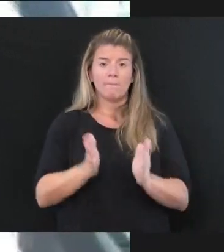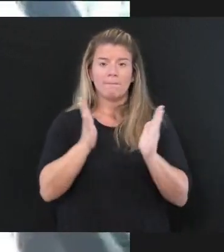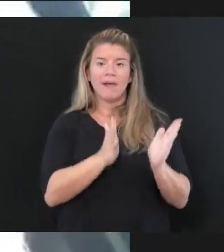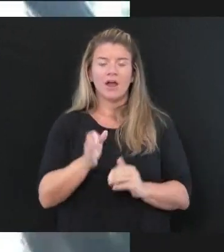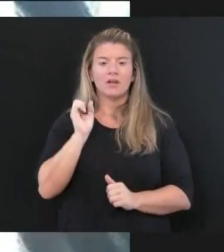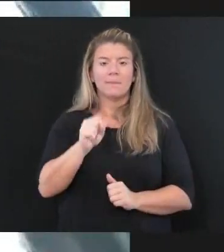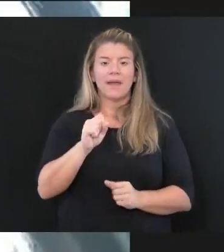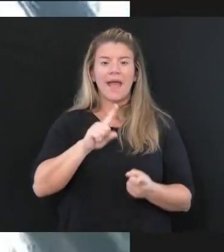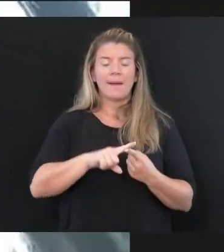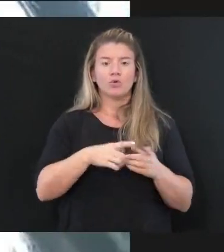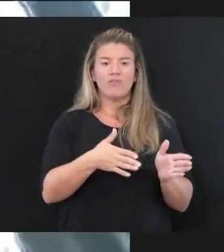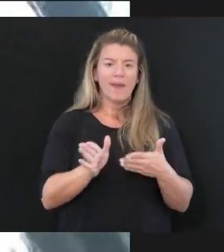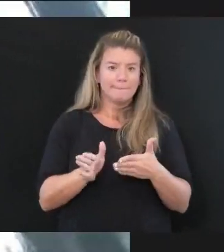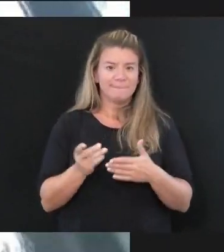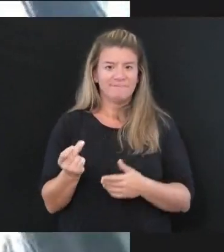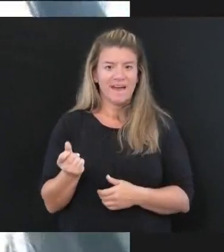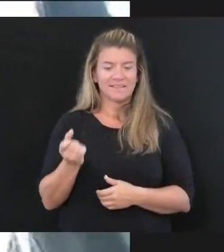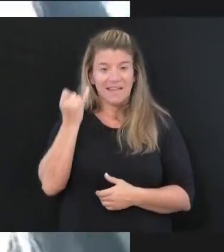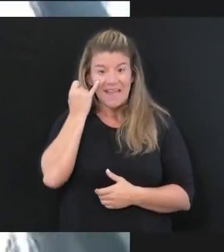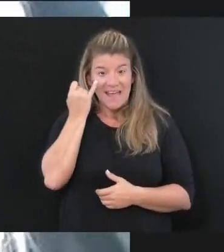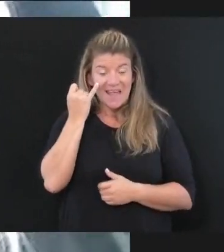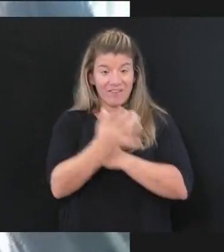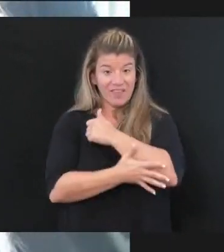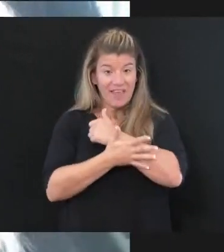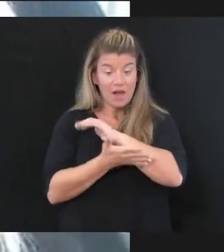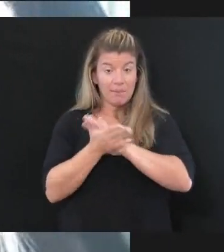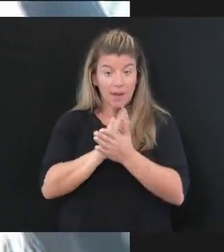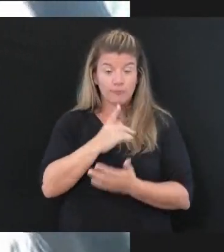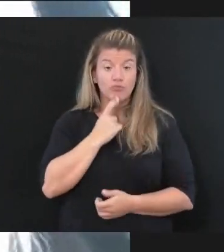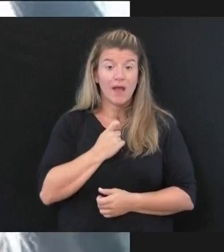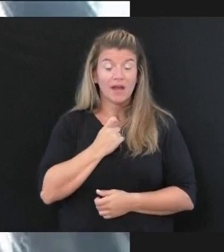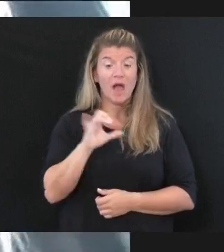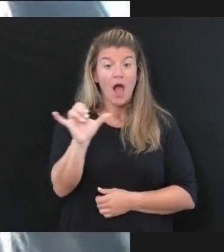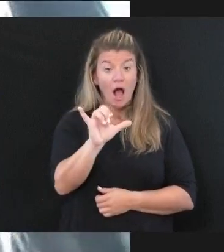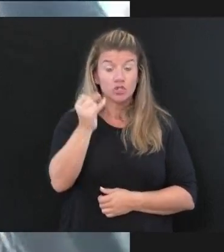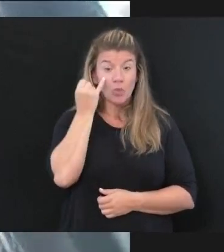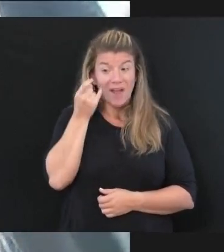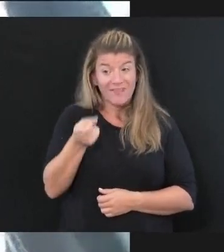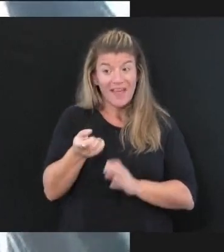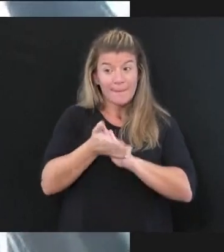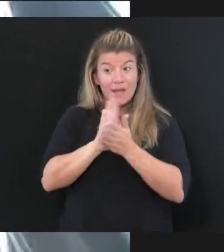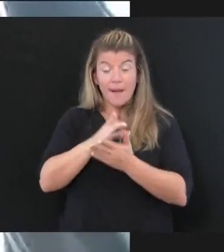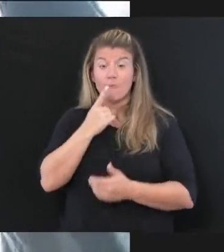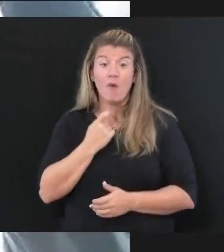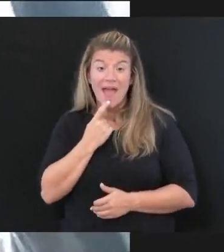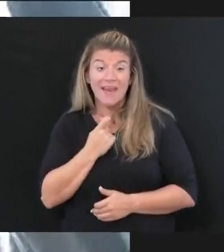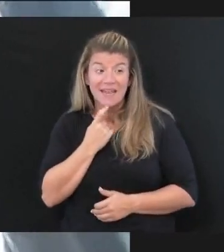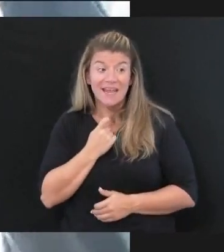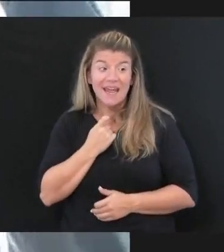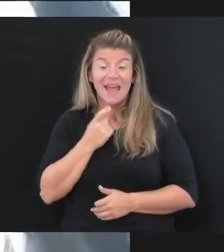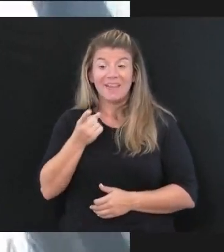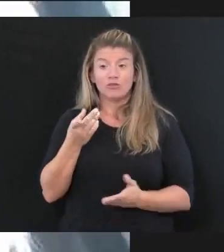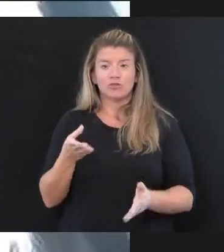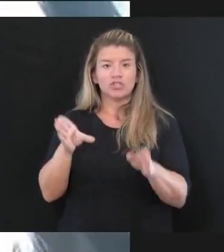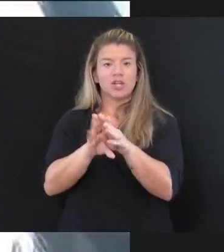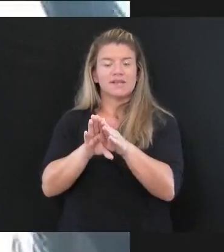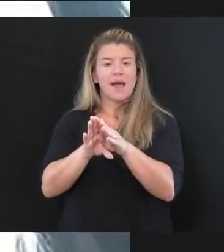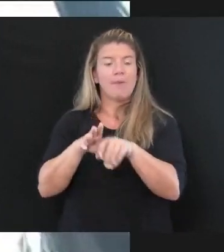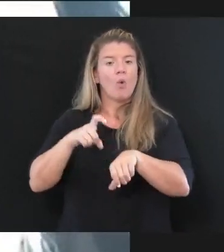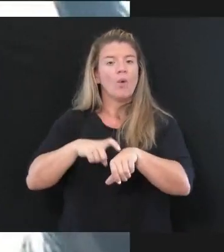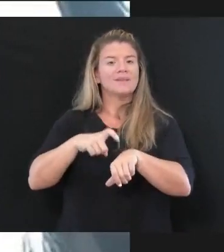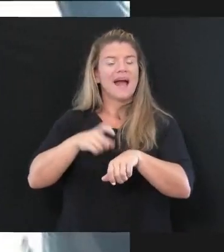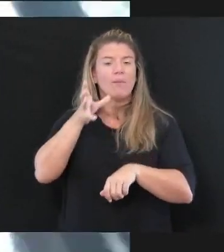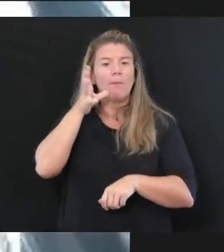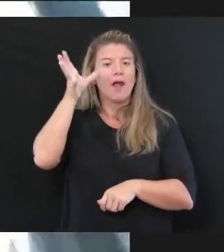able to flip on a dime if a county would go red? Also, if a county does go red and things are immediately shut down, what time will parents